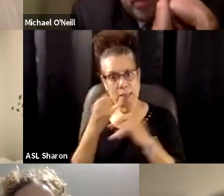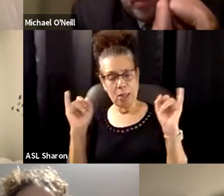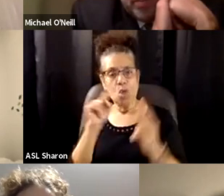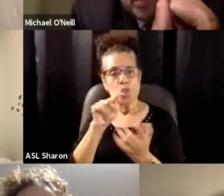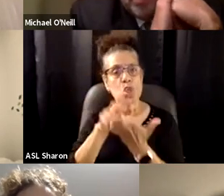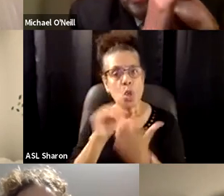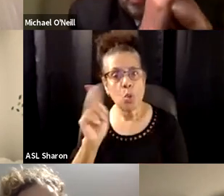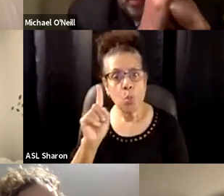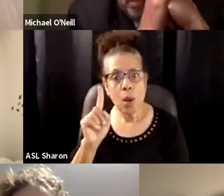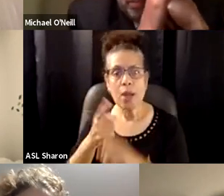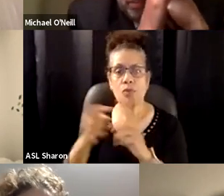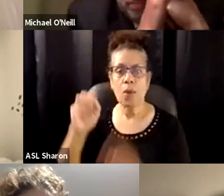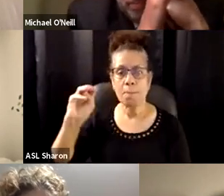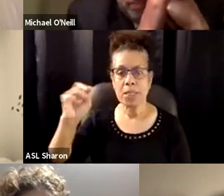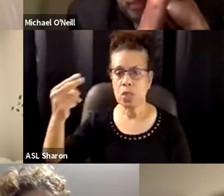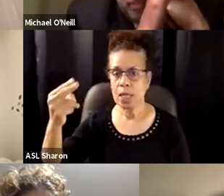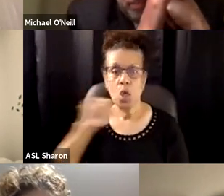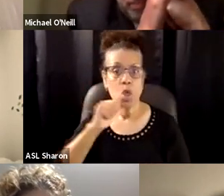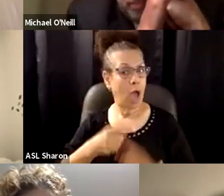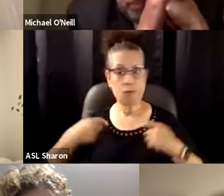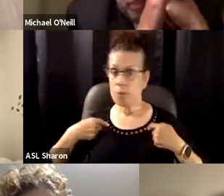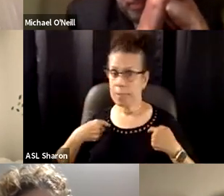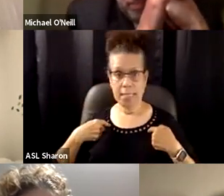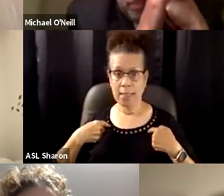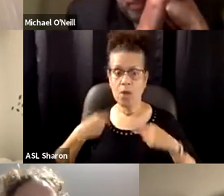mission hill school not from me